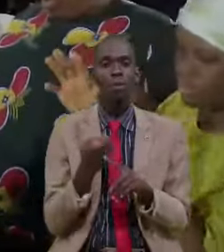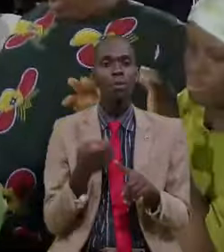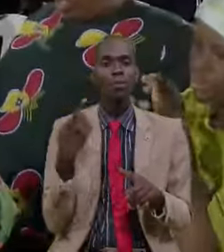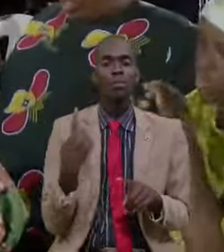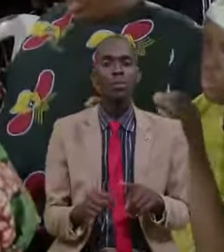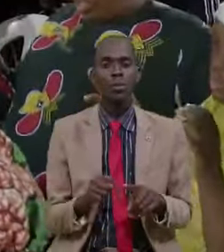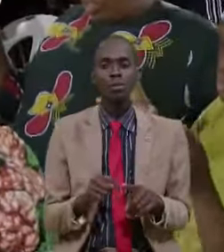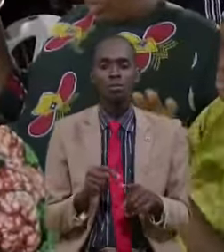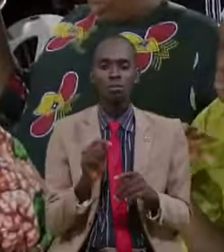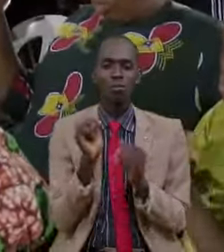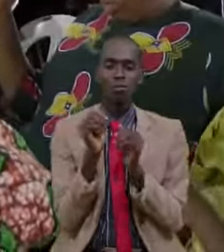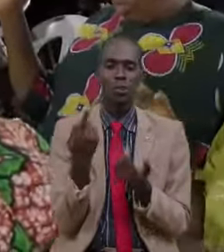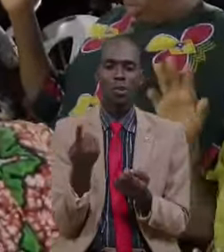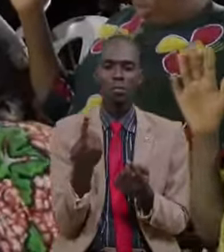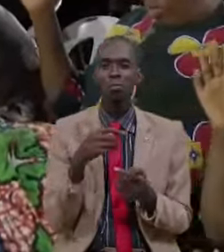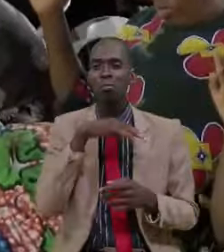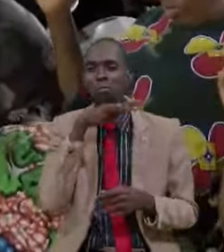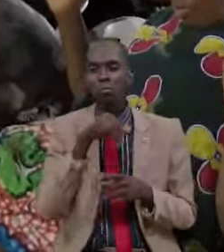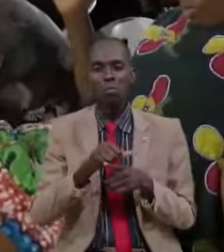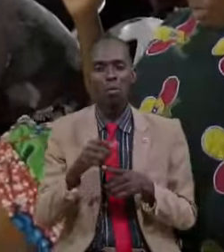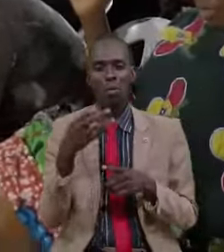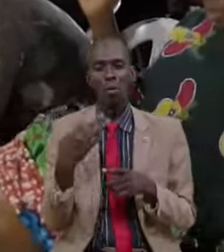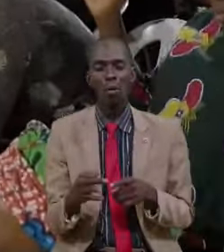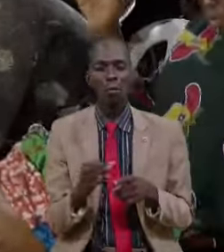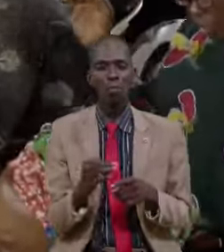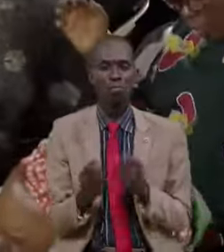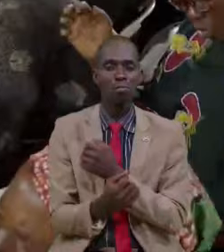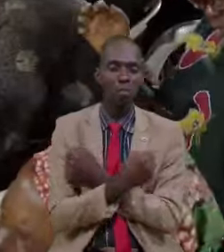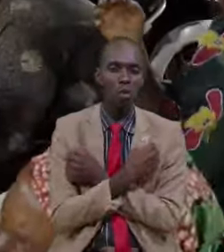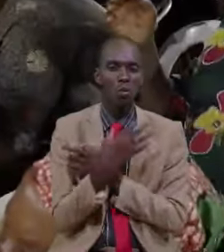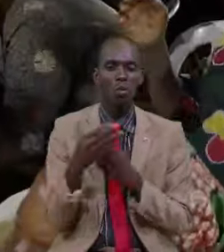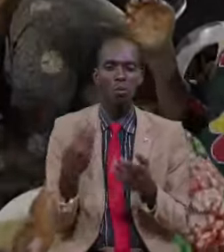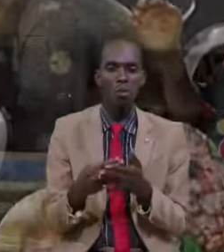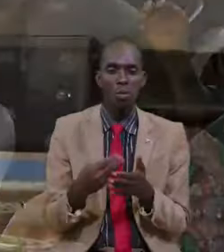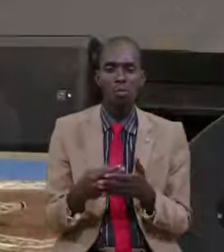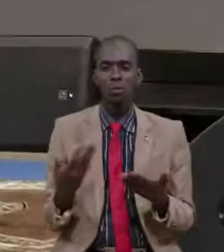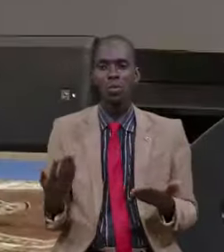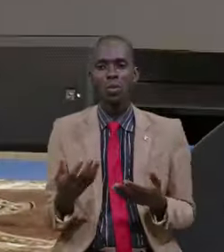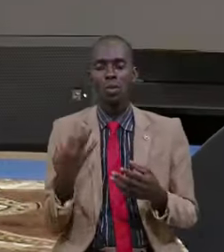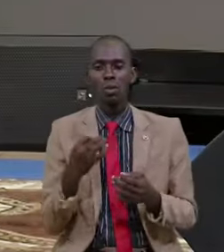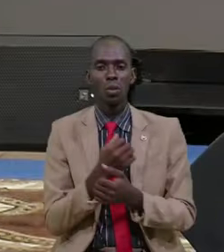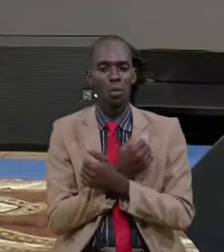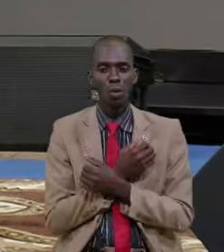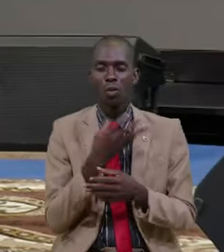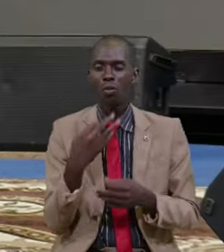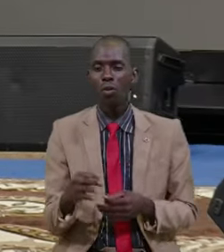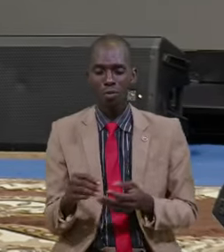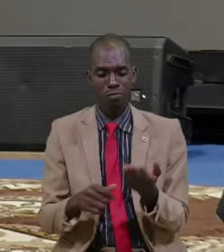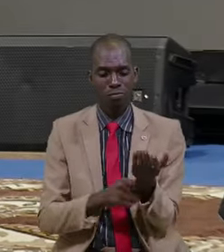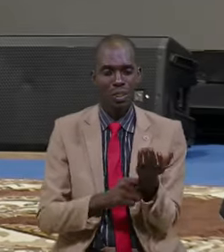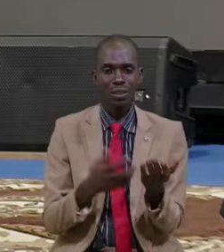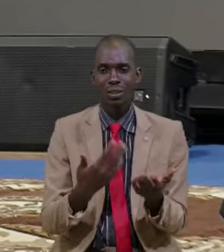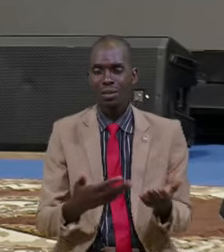money, corruption of the love of fleshly things, adultery, fornication,